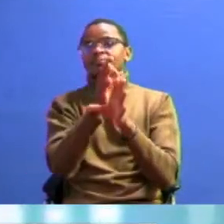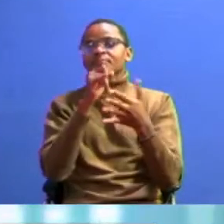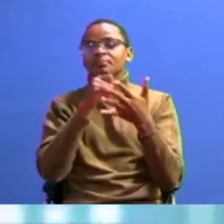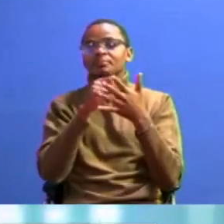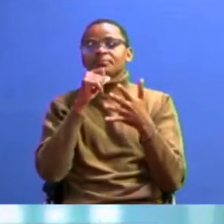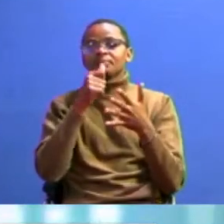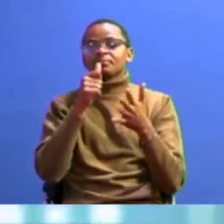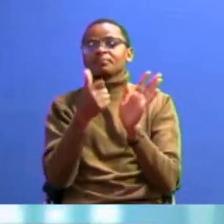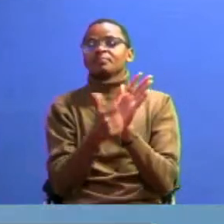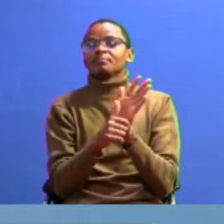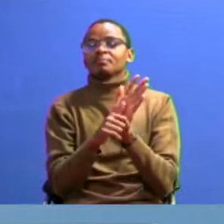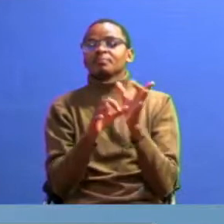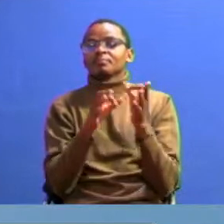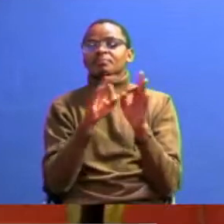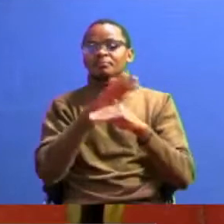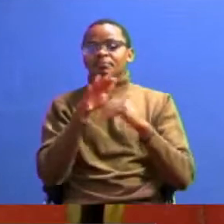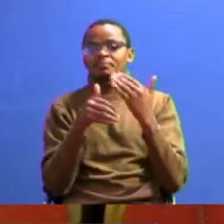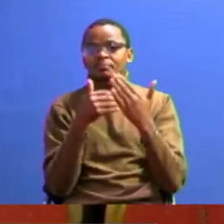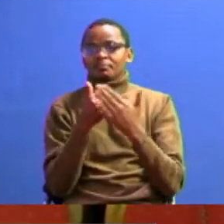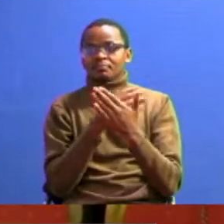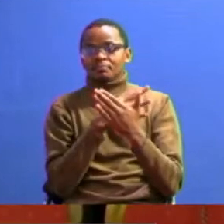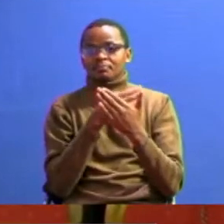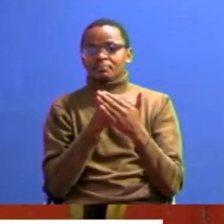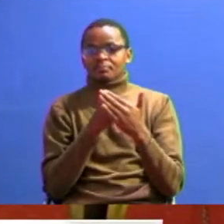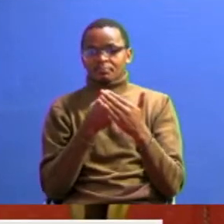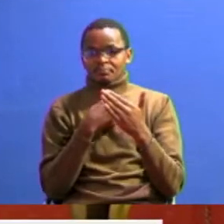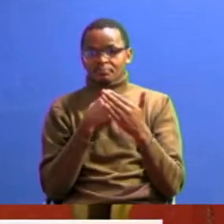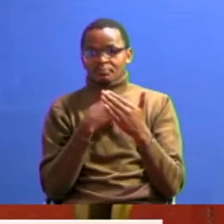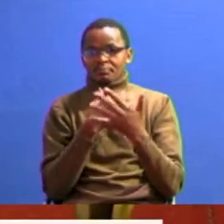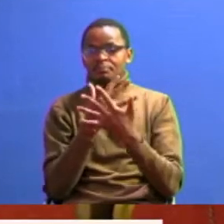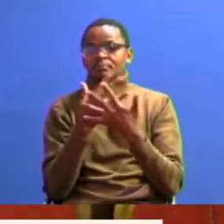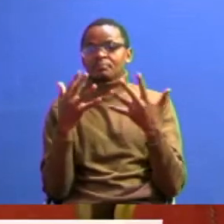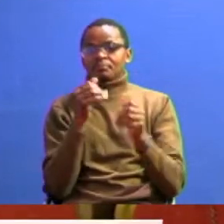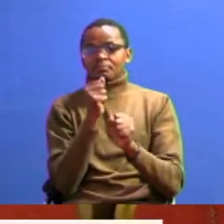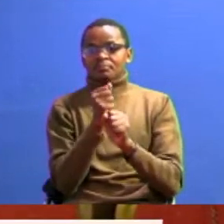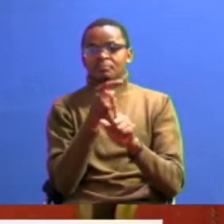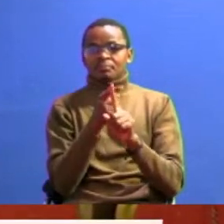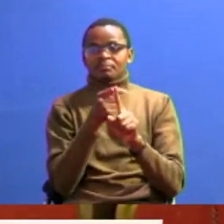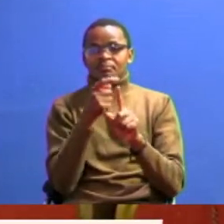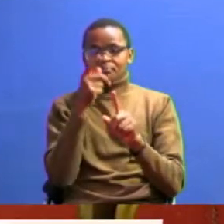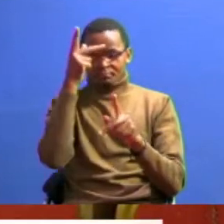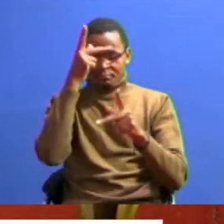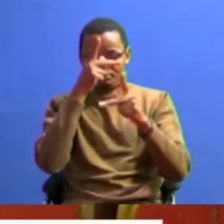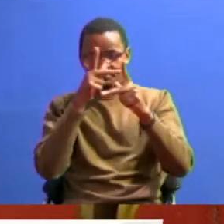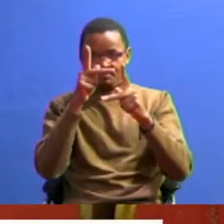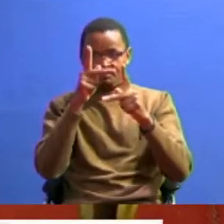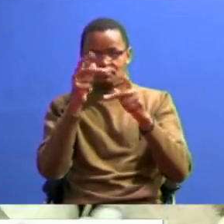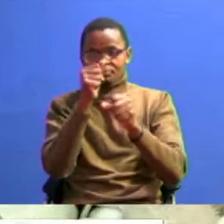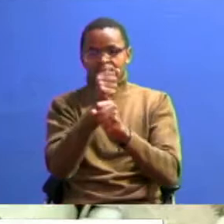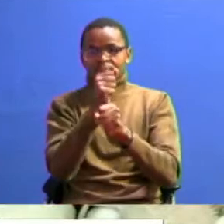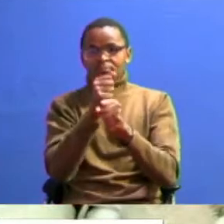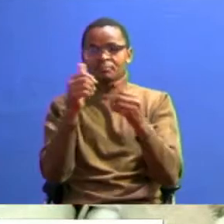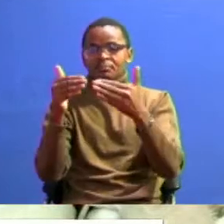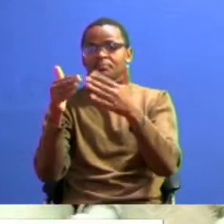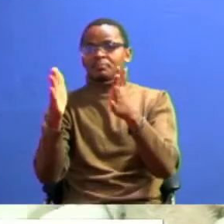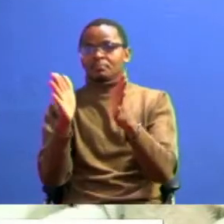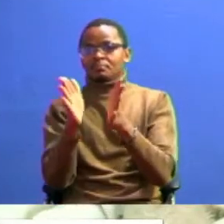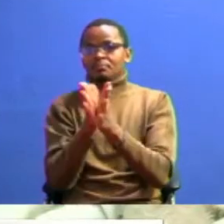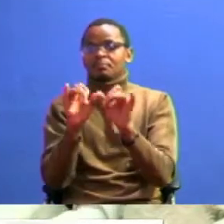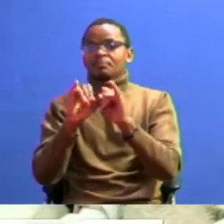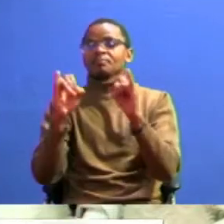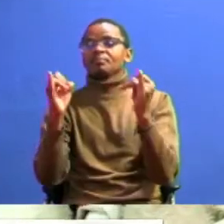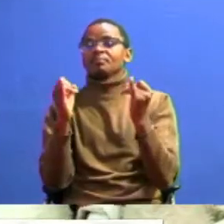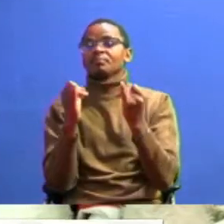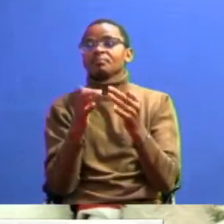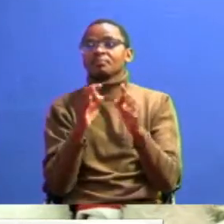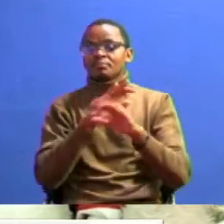a problem of everyone, and everyone has something they can do, from policy makers to community agents to institutions.